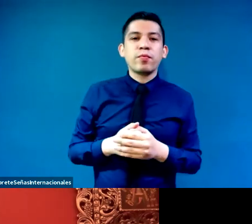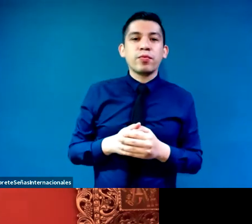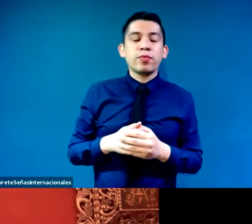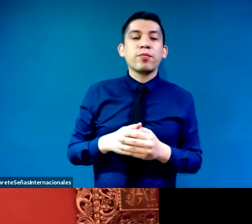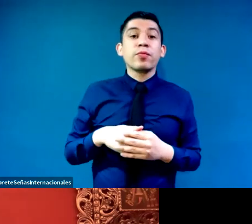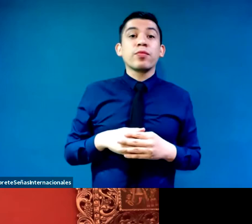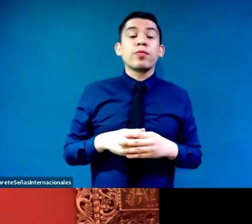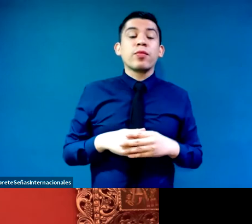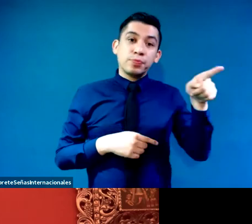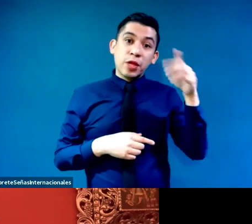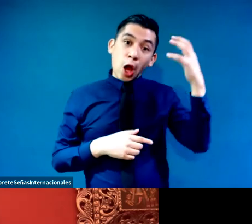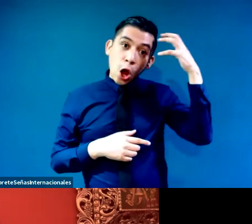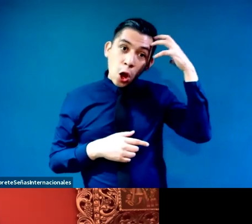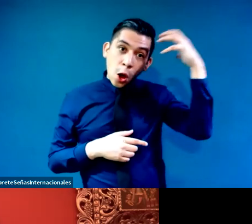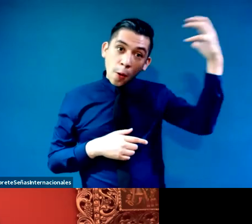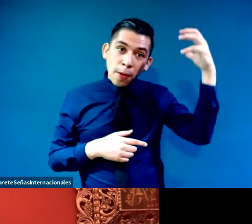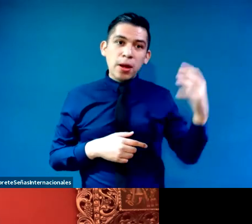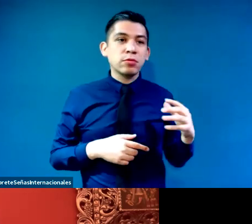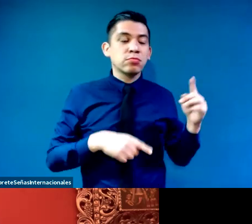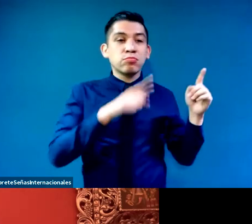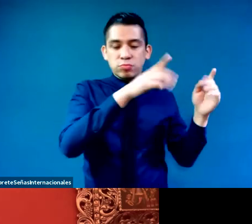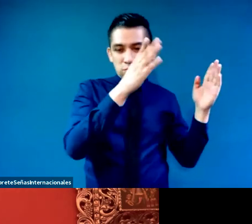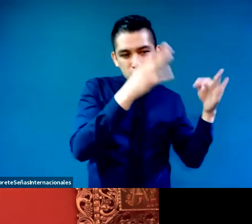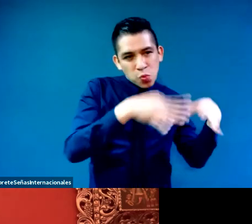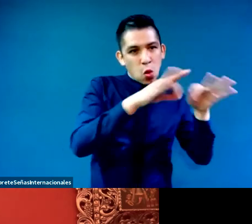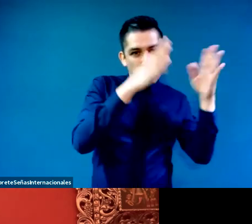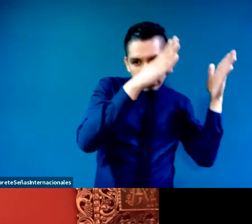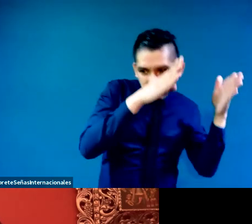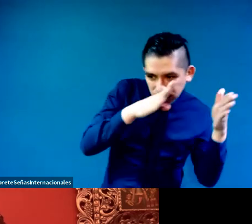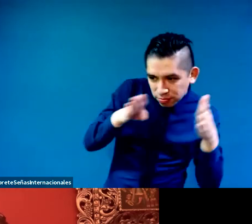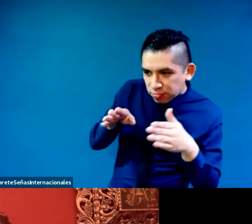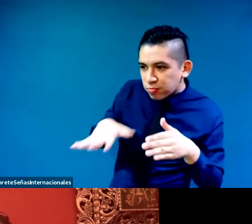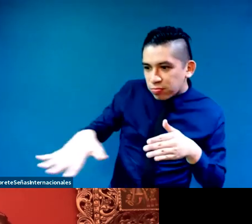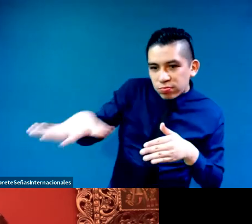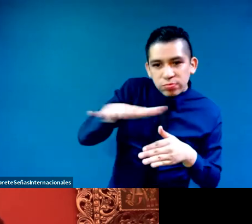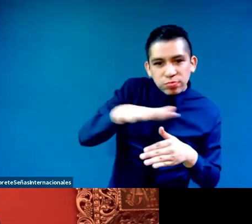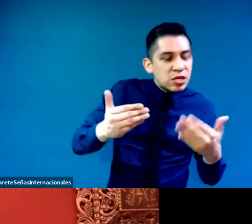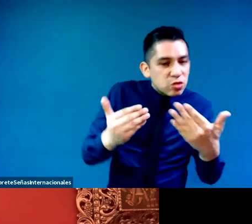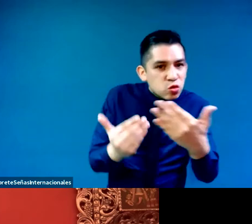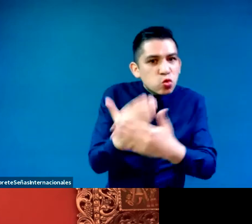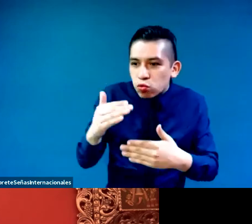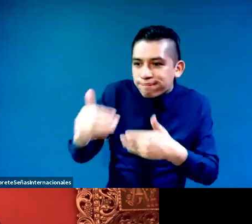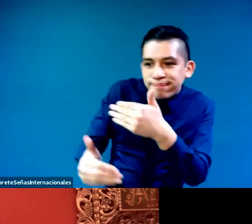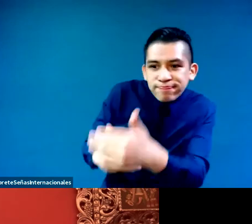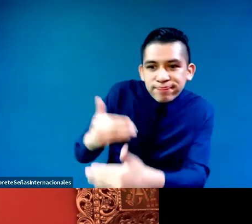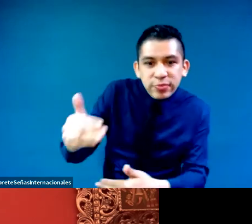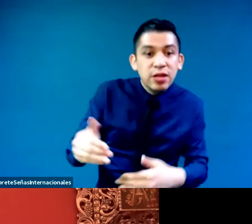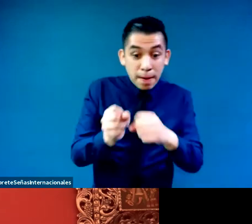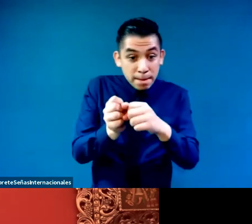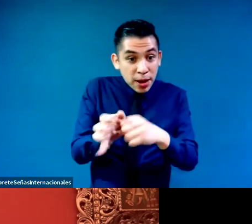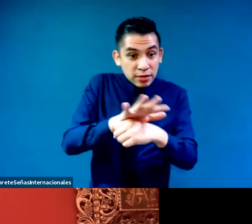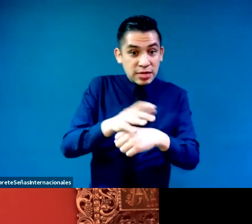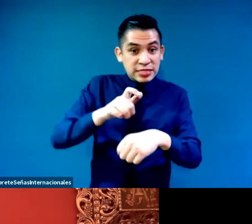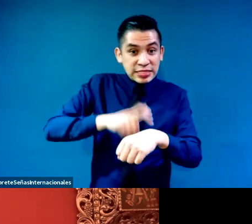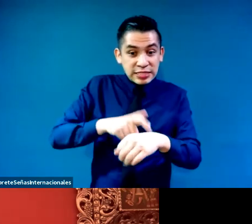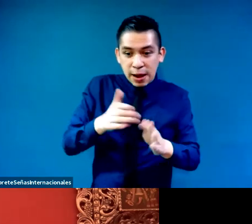saw a huge spike in violence against women, which we at UN Women and the Secretary General